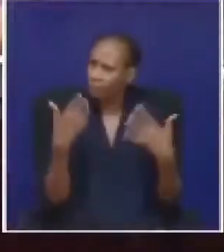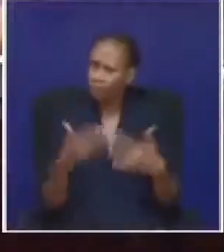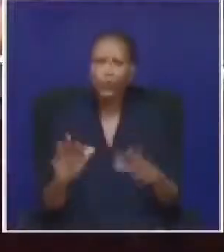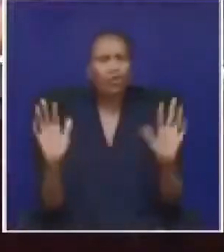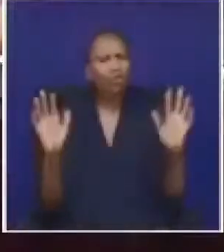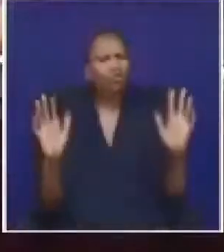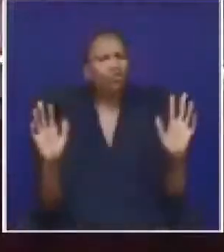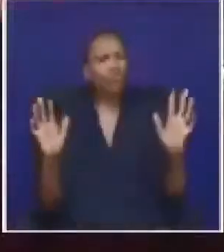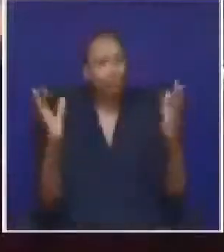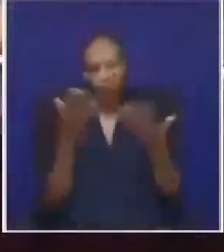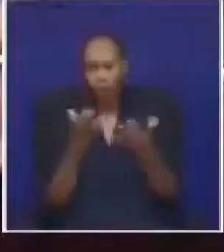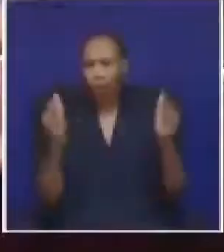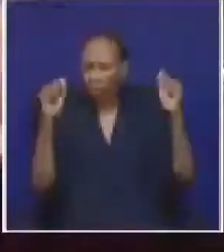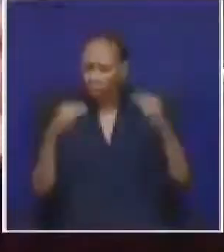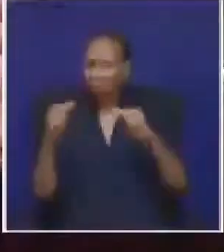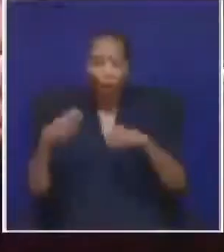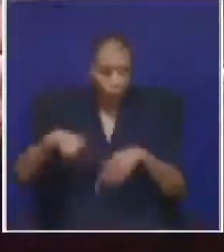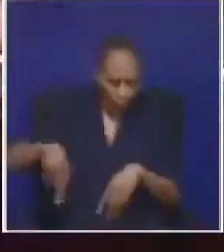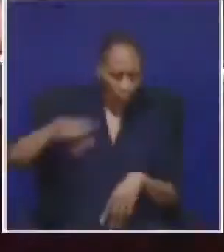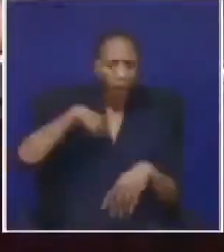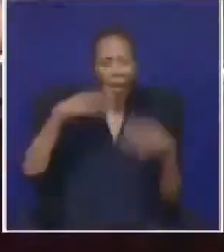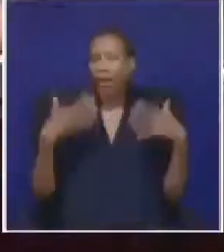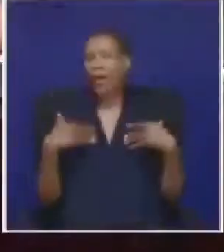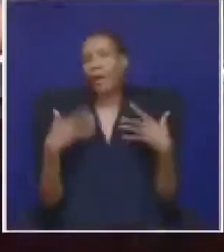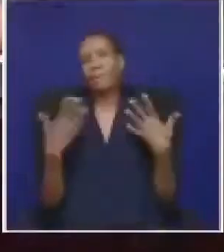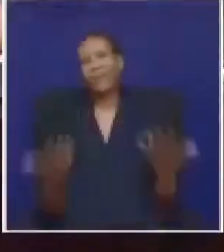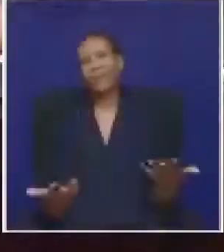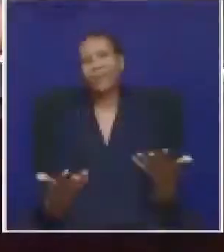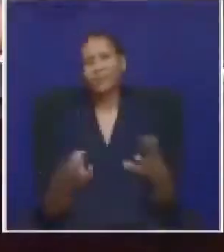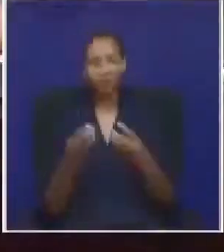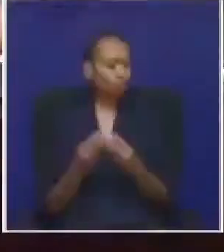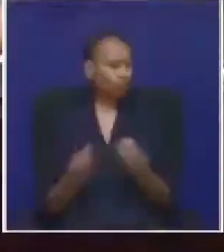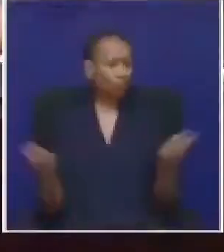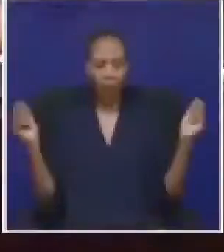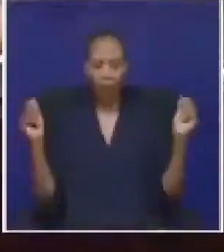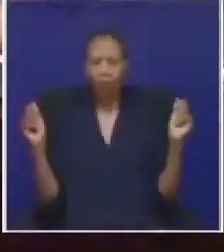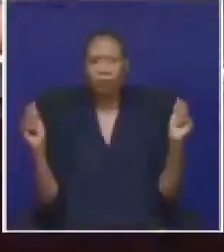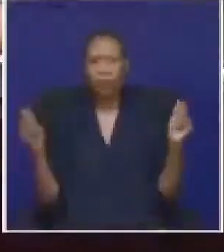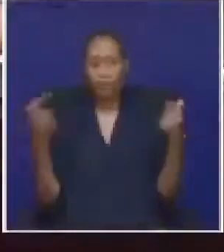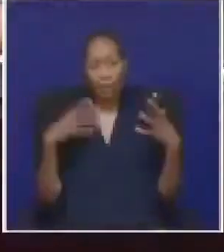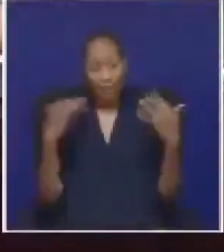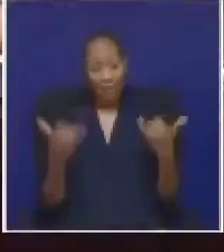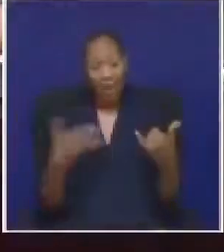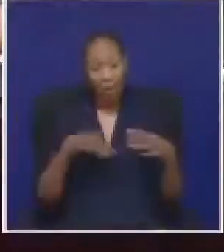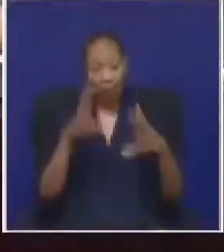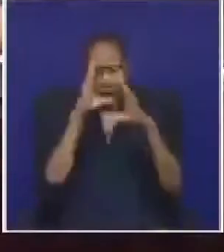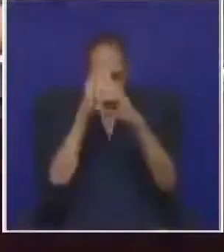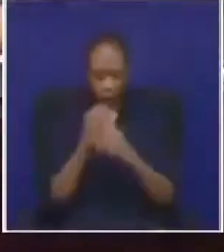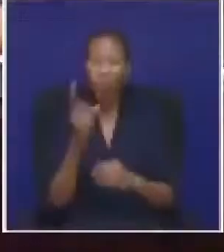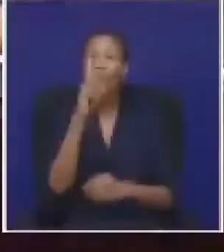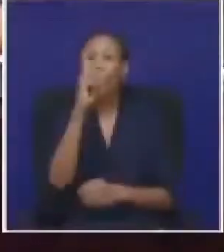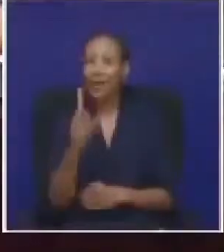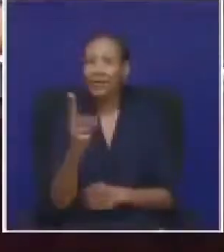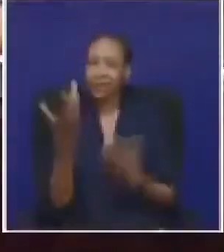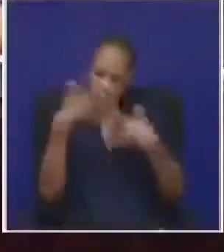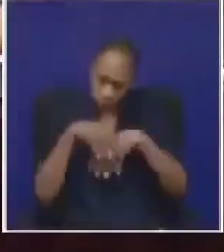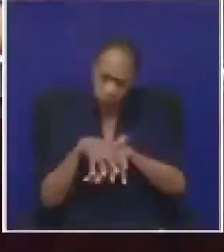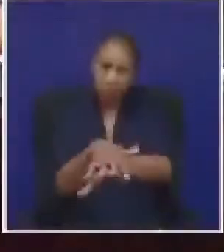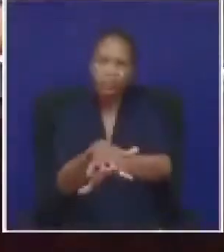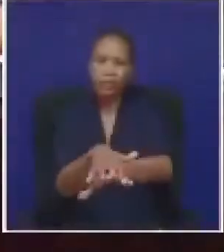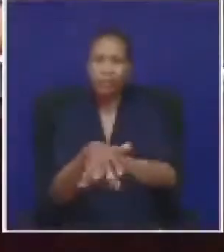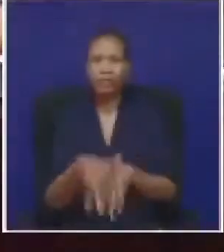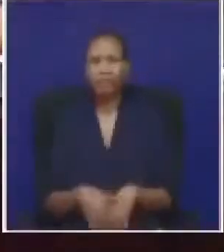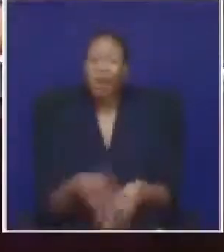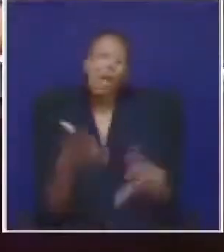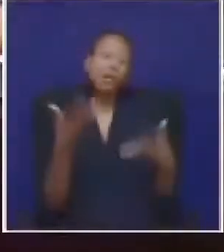so. So we are happy that it has been done. Now we are focusing on implementation. There